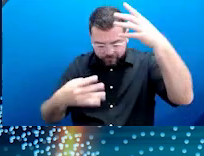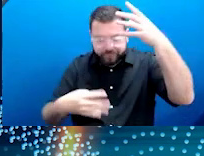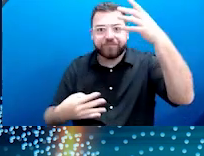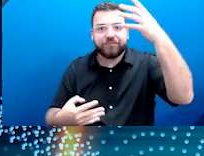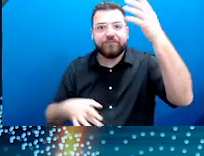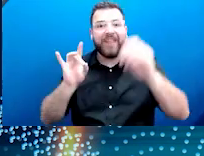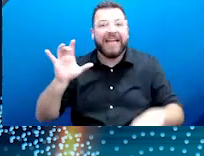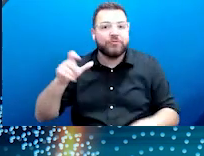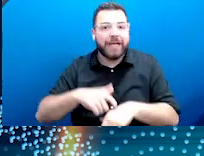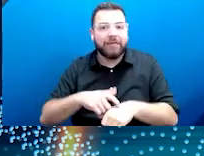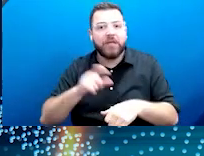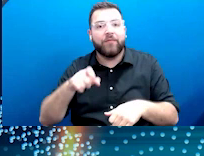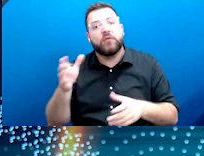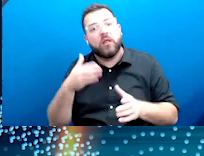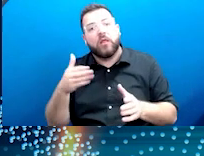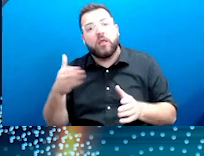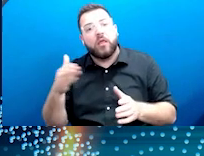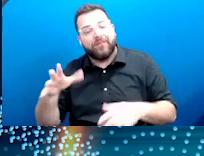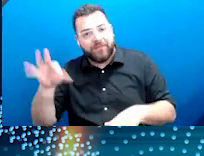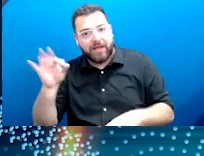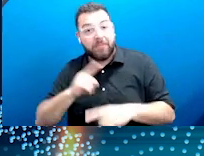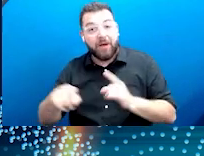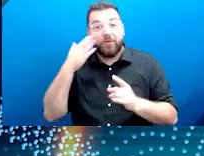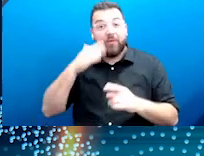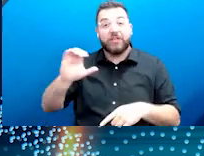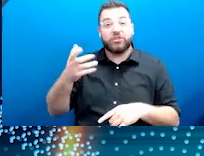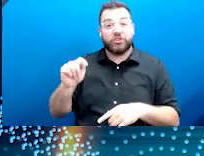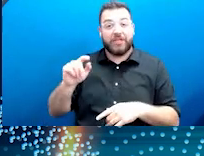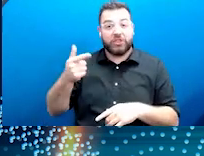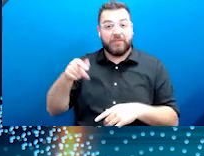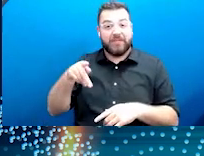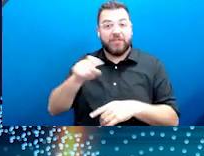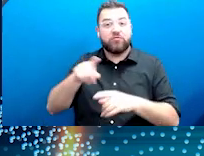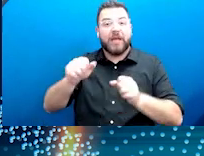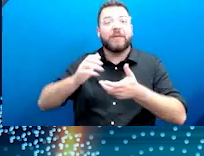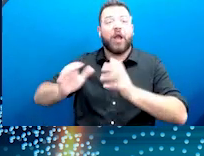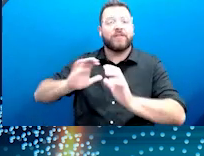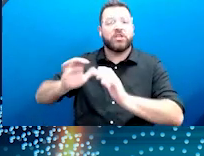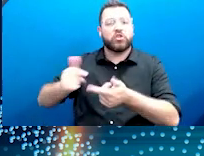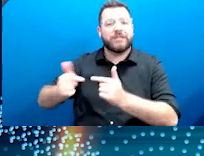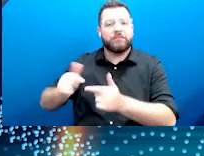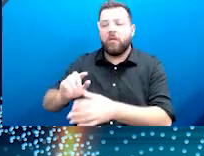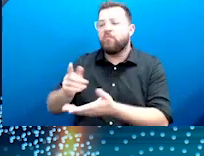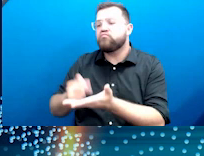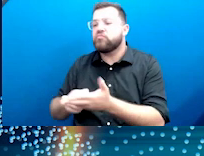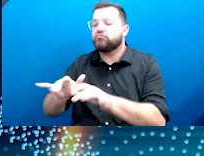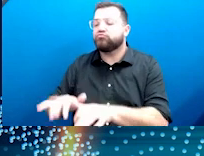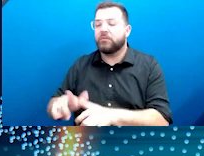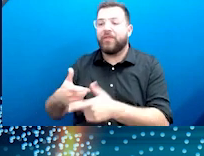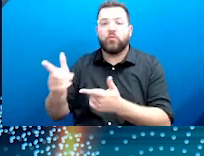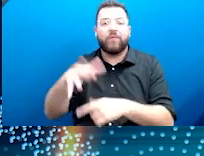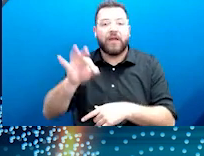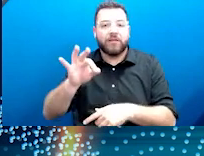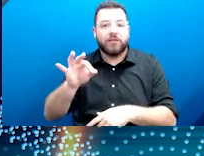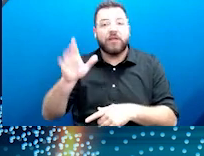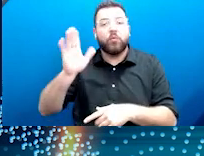that you want. This one understands enough that you can be conversational with it, and it will understand even if the keywords aren't there because it understands the subject.